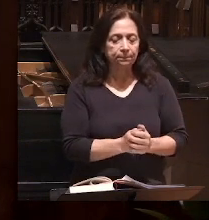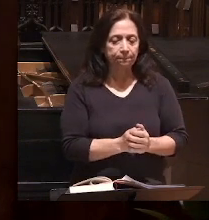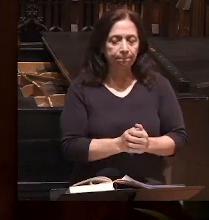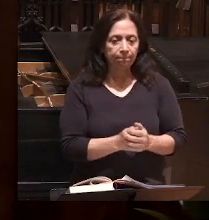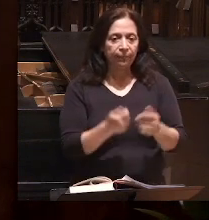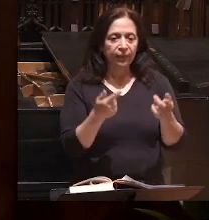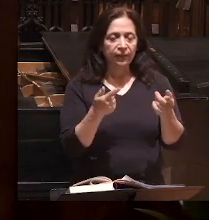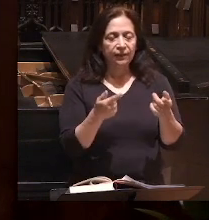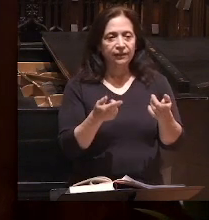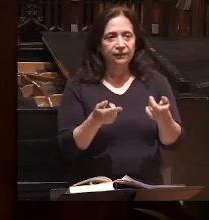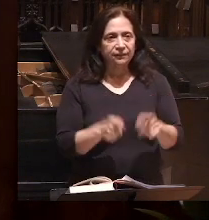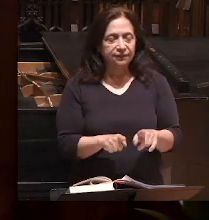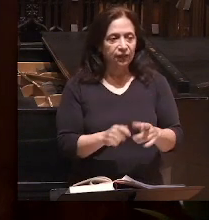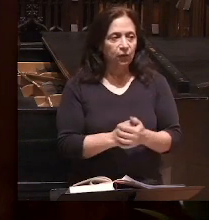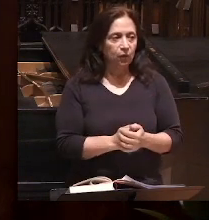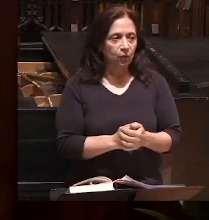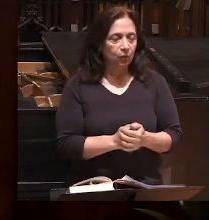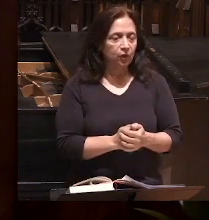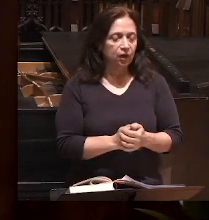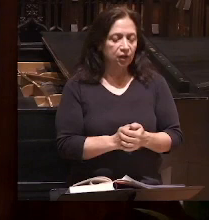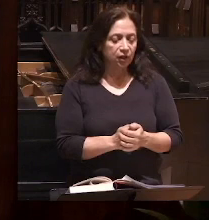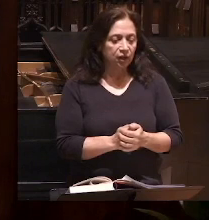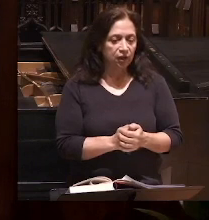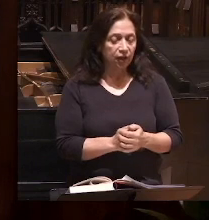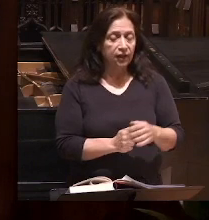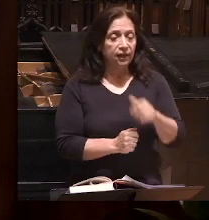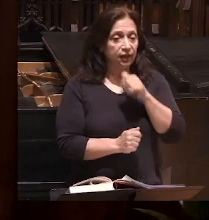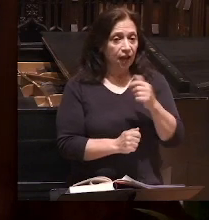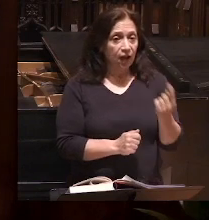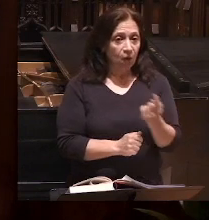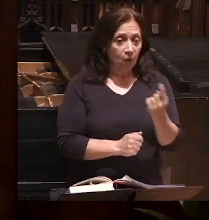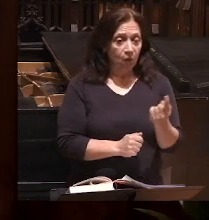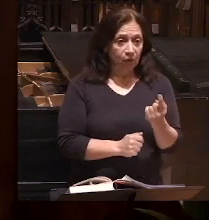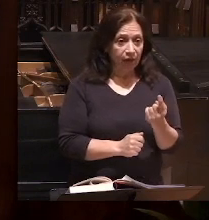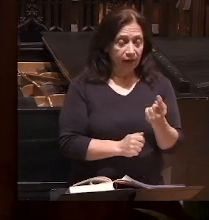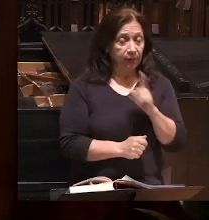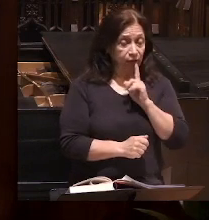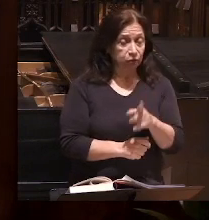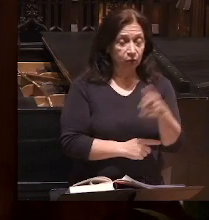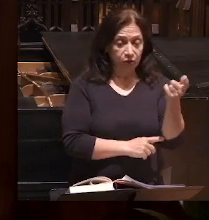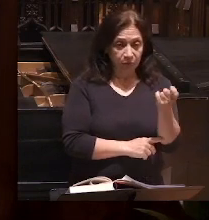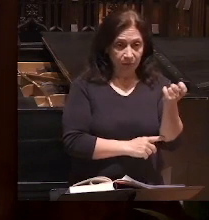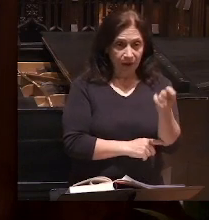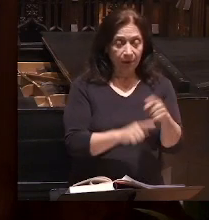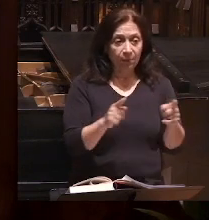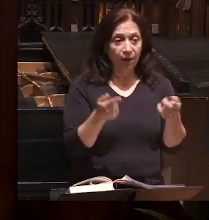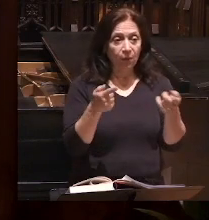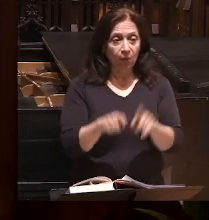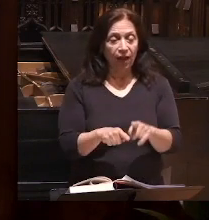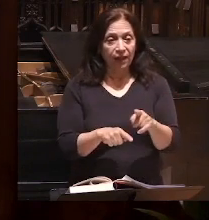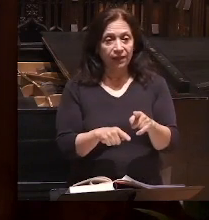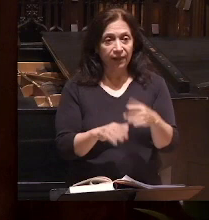That I would ask, as I have in the past, that you not only make sure you are subscribed, but that when the